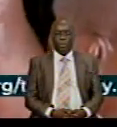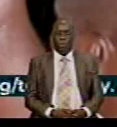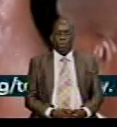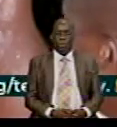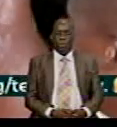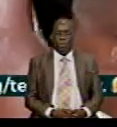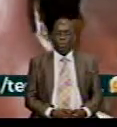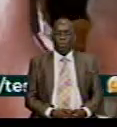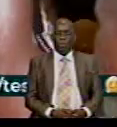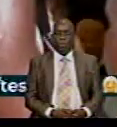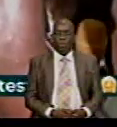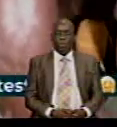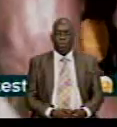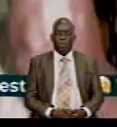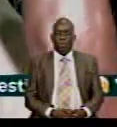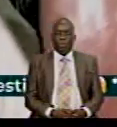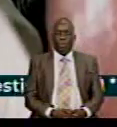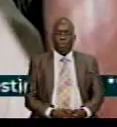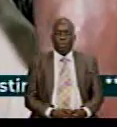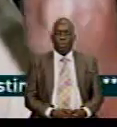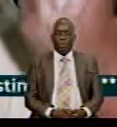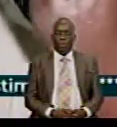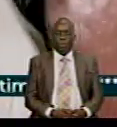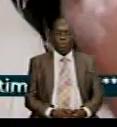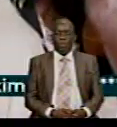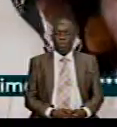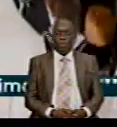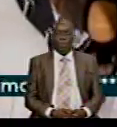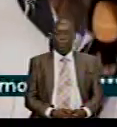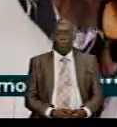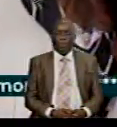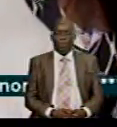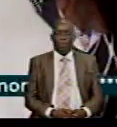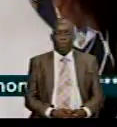read more than that one. And I go,